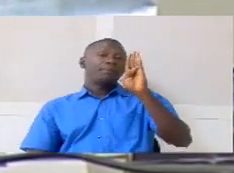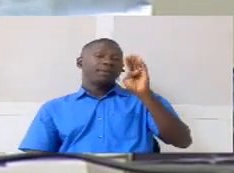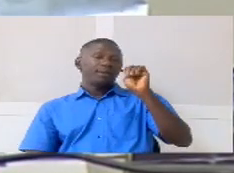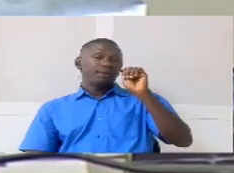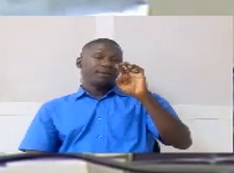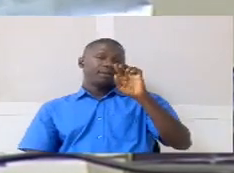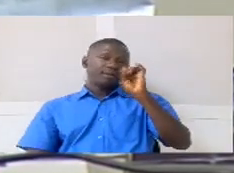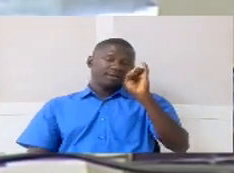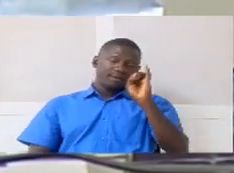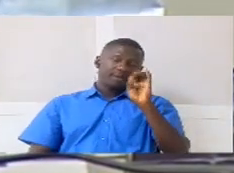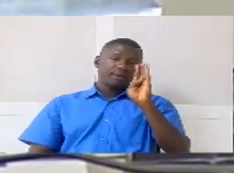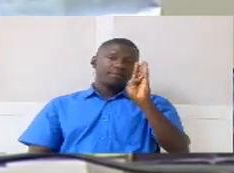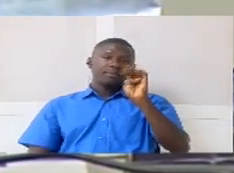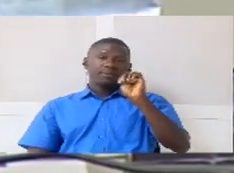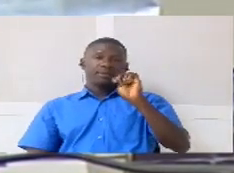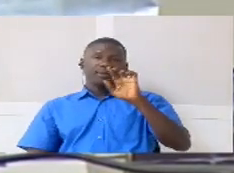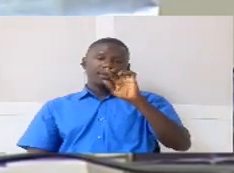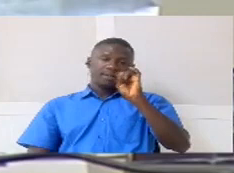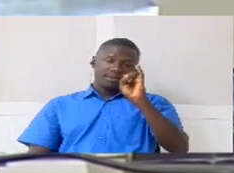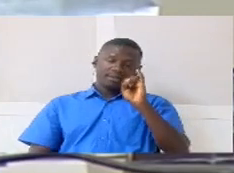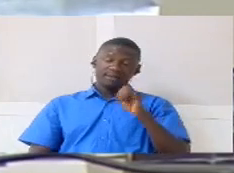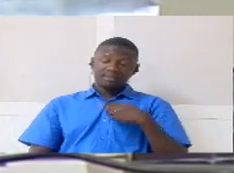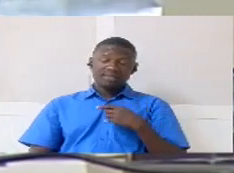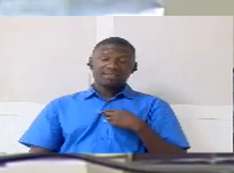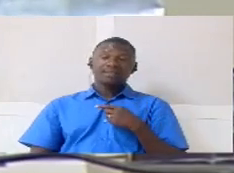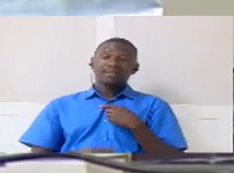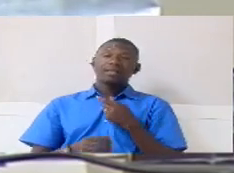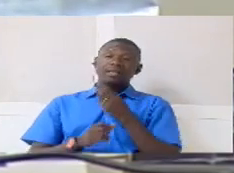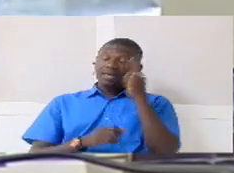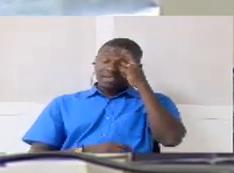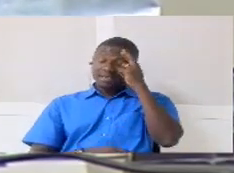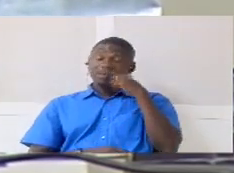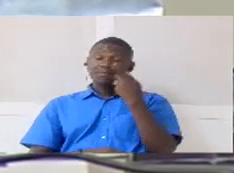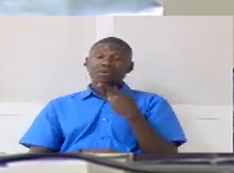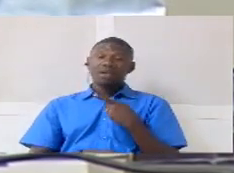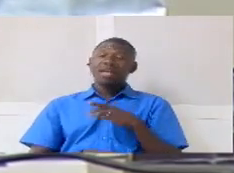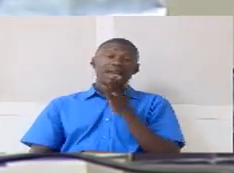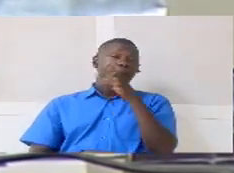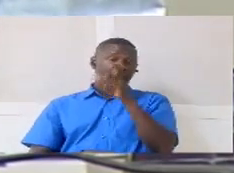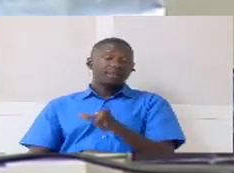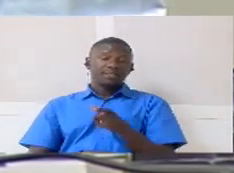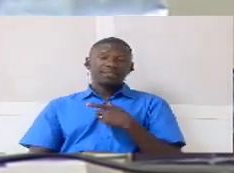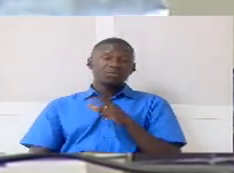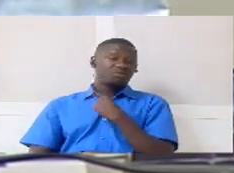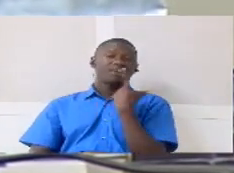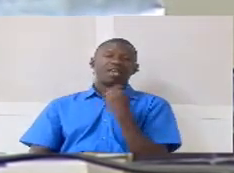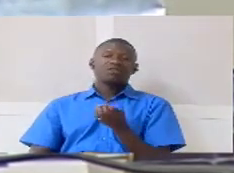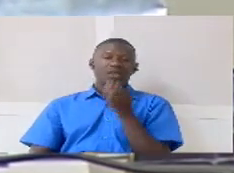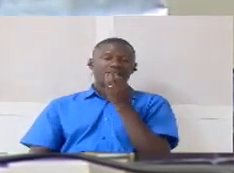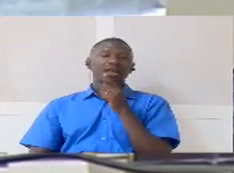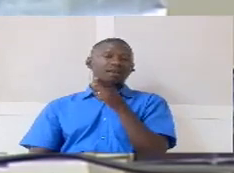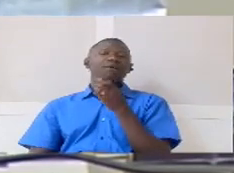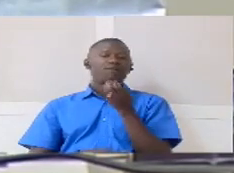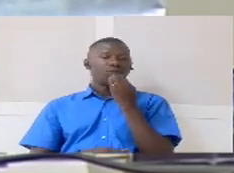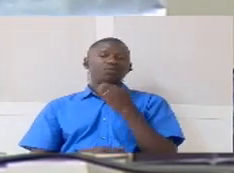would discourage anybody who has other feeding alternative from eating that palm.